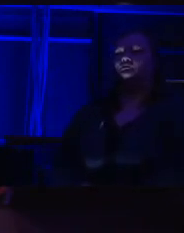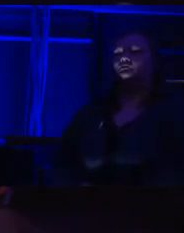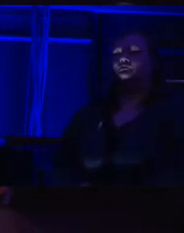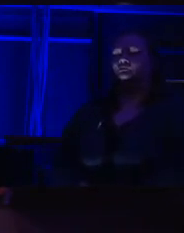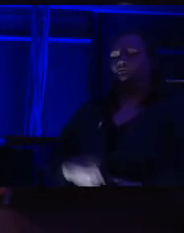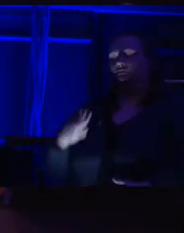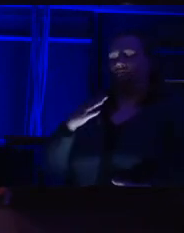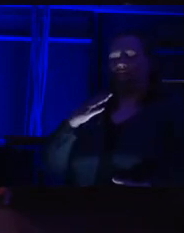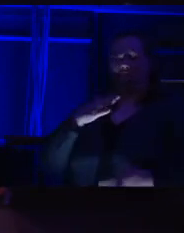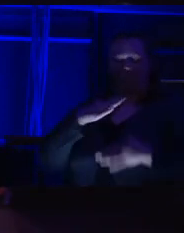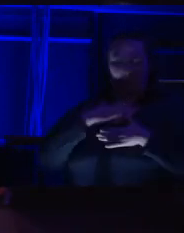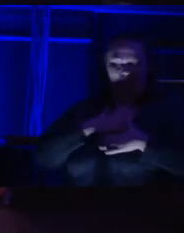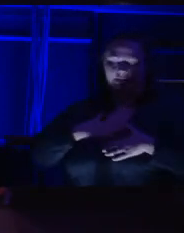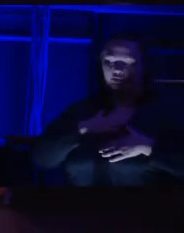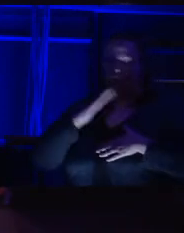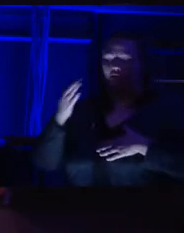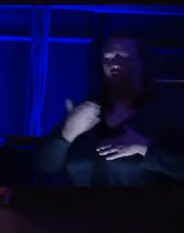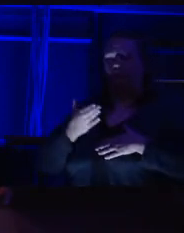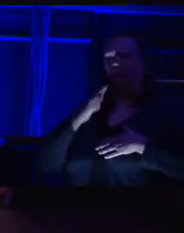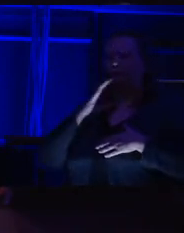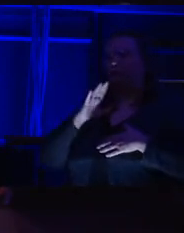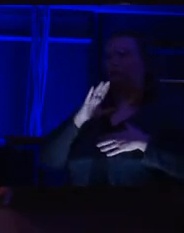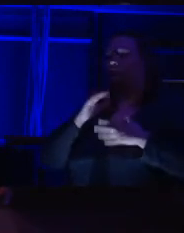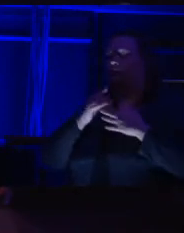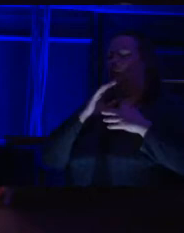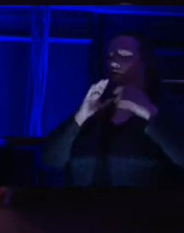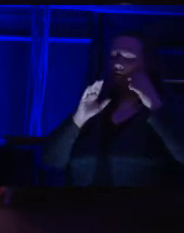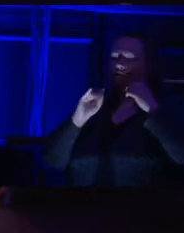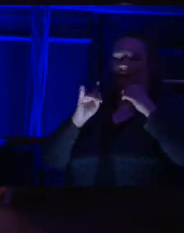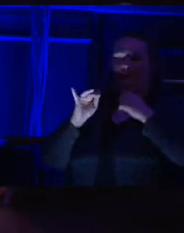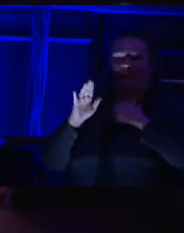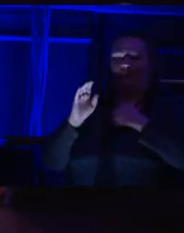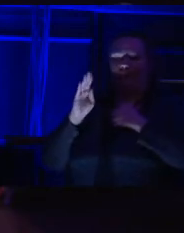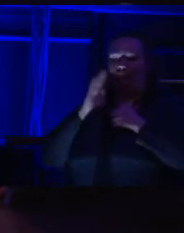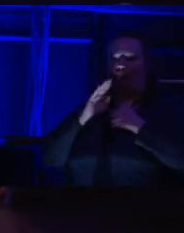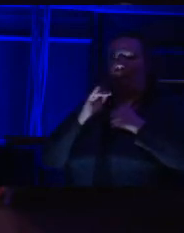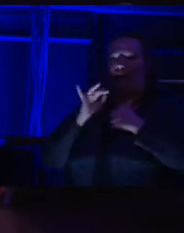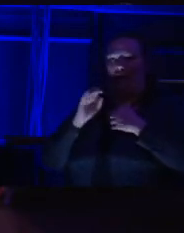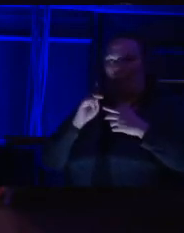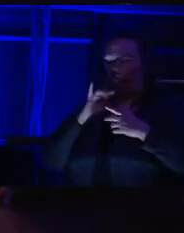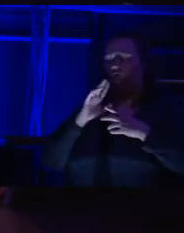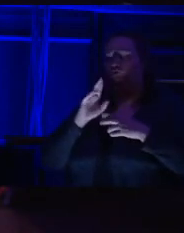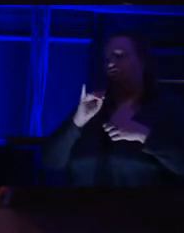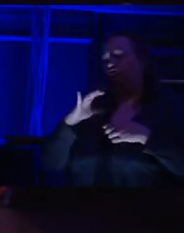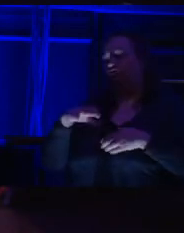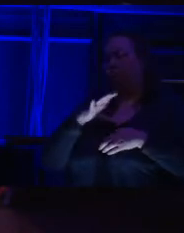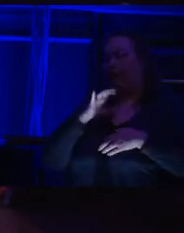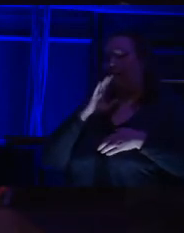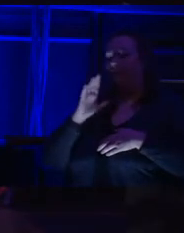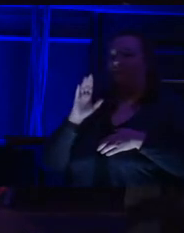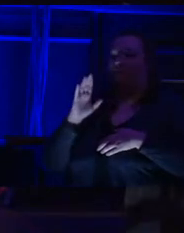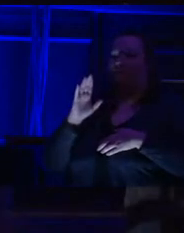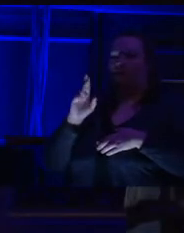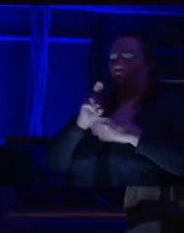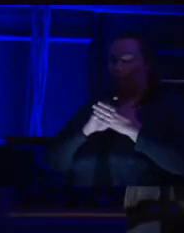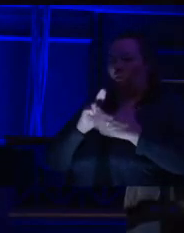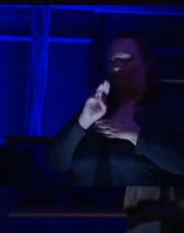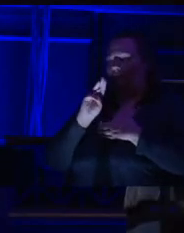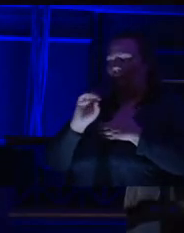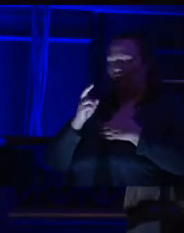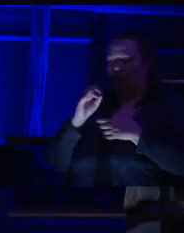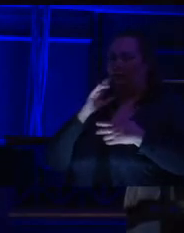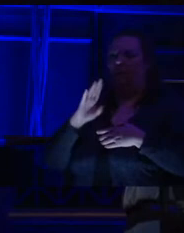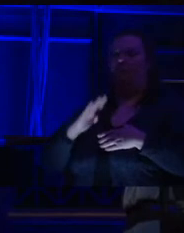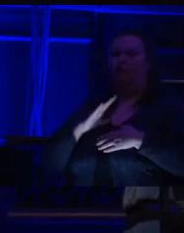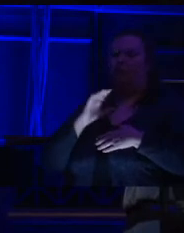It's my pleasure to introduce Paul W. Brown, Chair of the University of Michigan Board of Regents, to